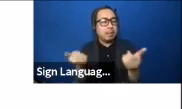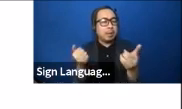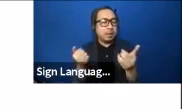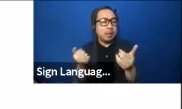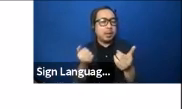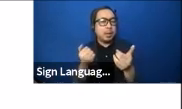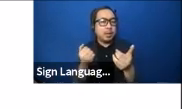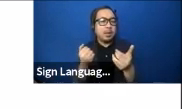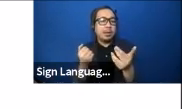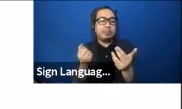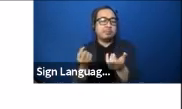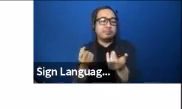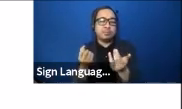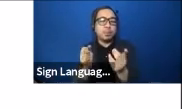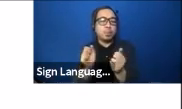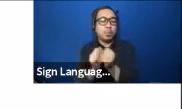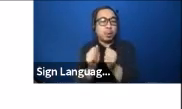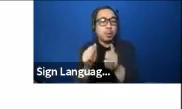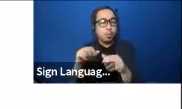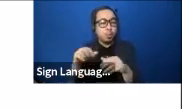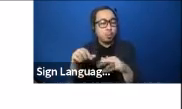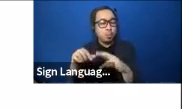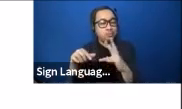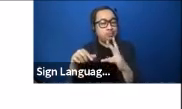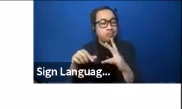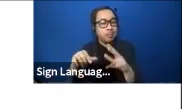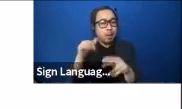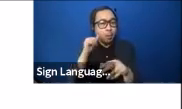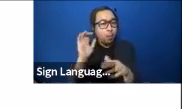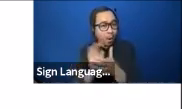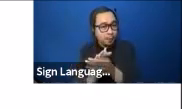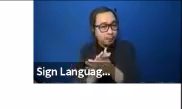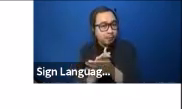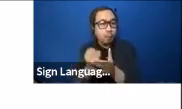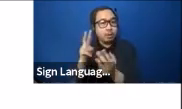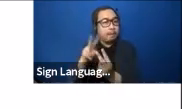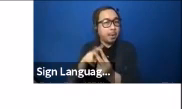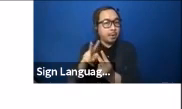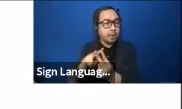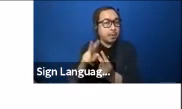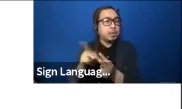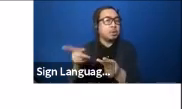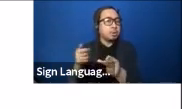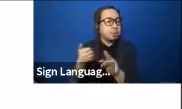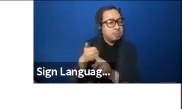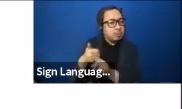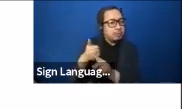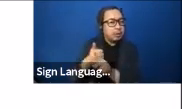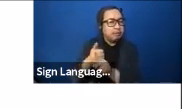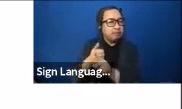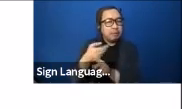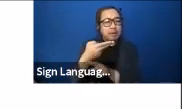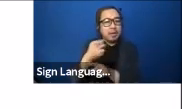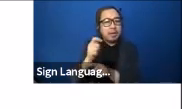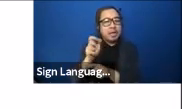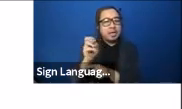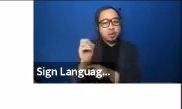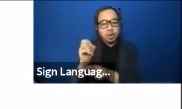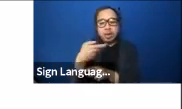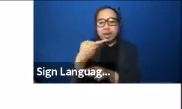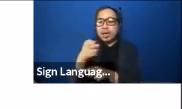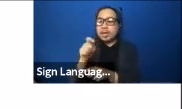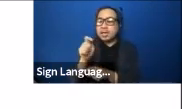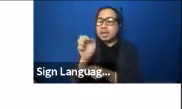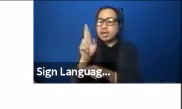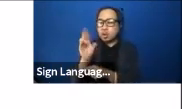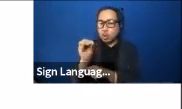regular partner. They described themselves as heterosexual, and most others described themselves as bisexual. Overall,